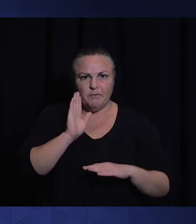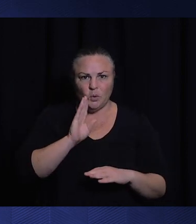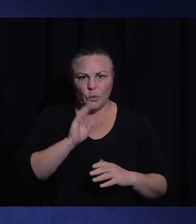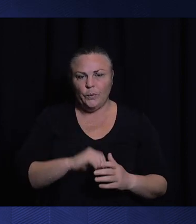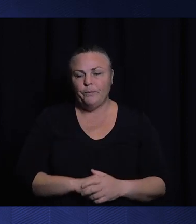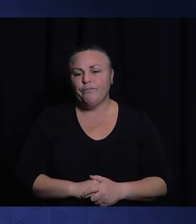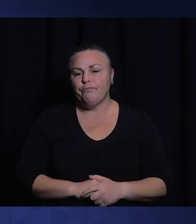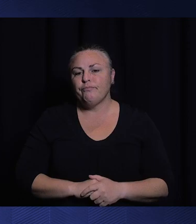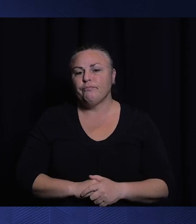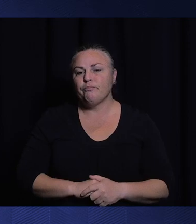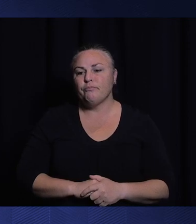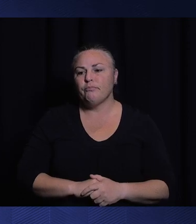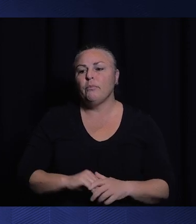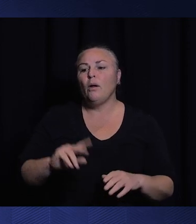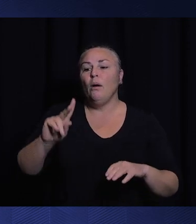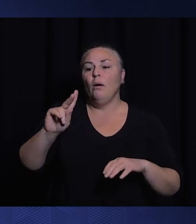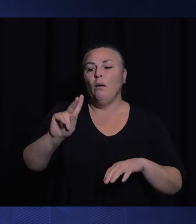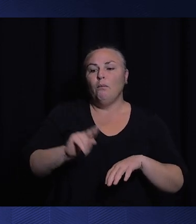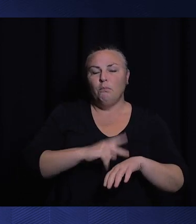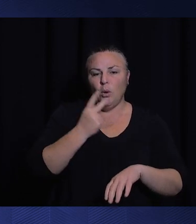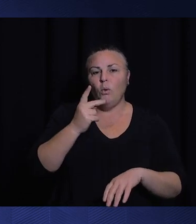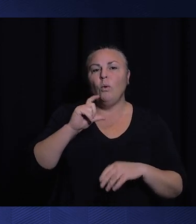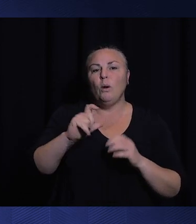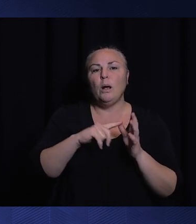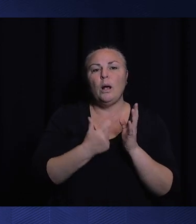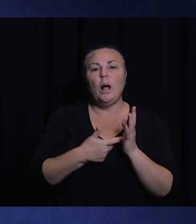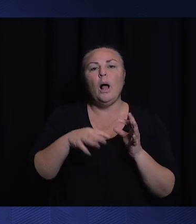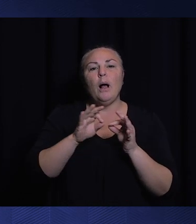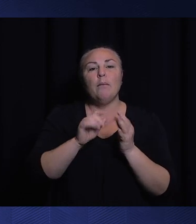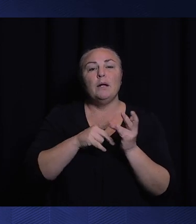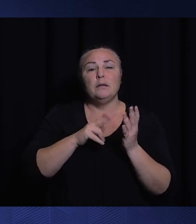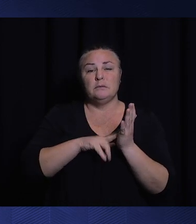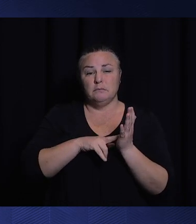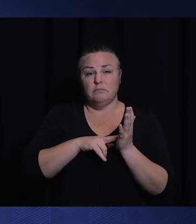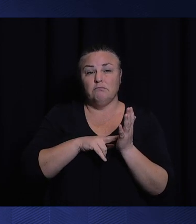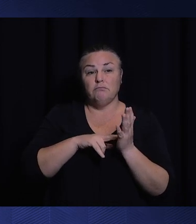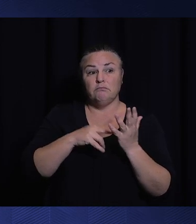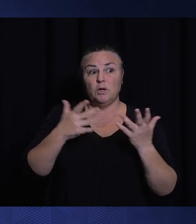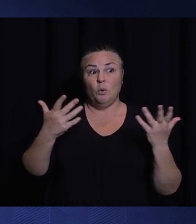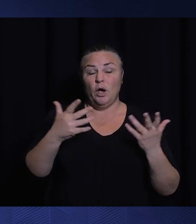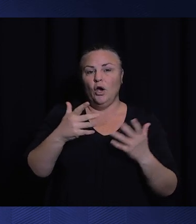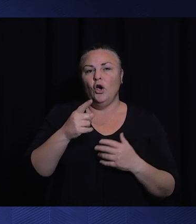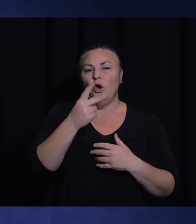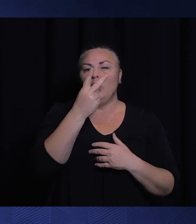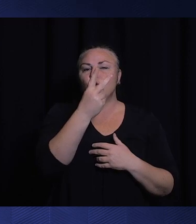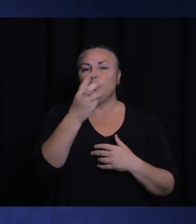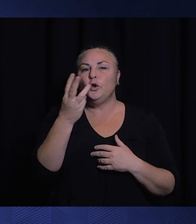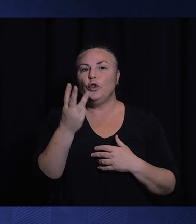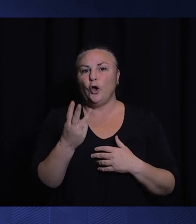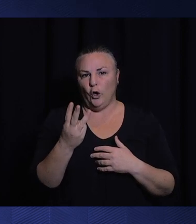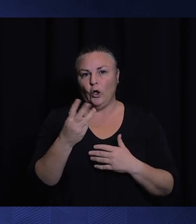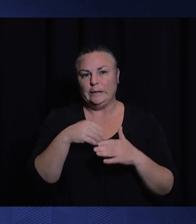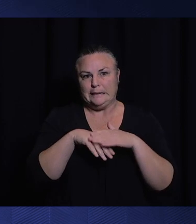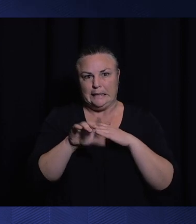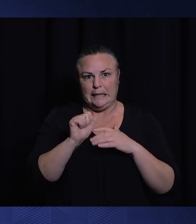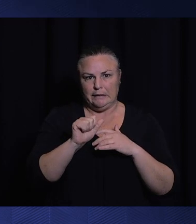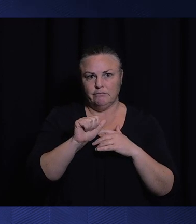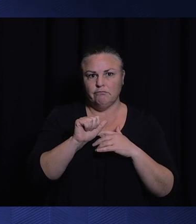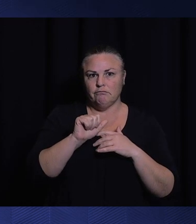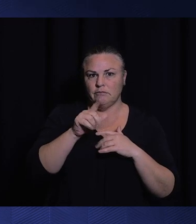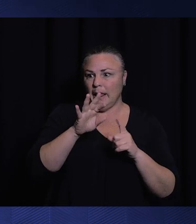form of nature-based solutions, more than 2/3 of it is in the Asia-Pacific region. It is increasingly being realised just how critical it